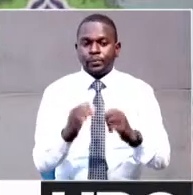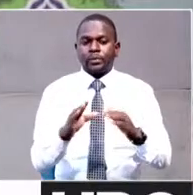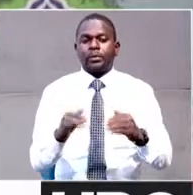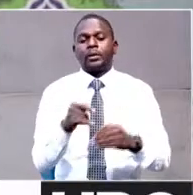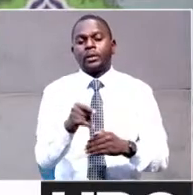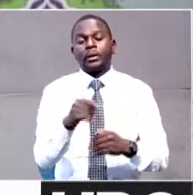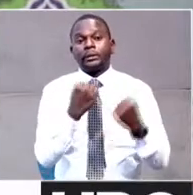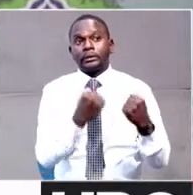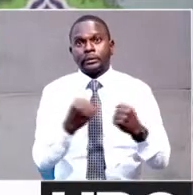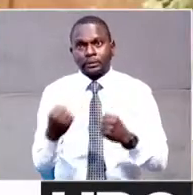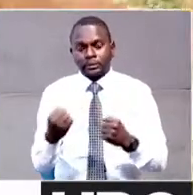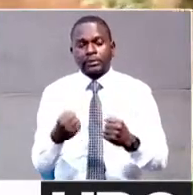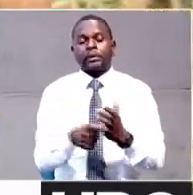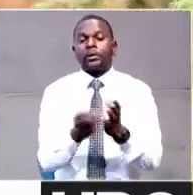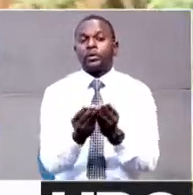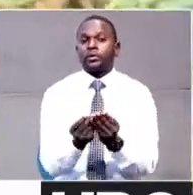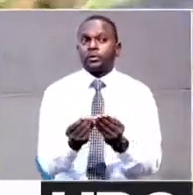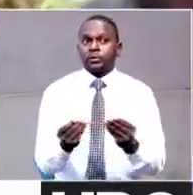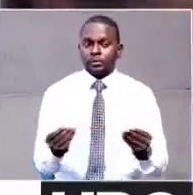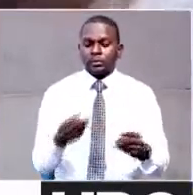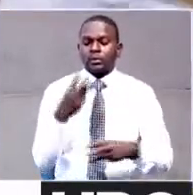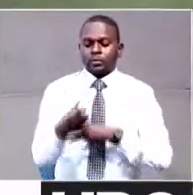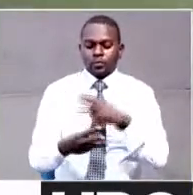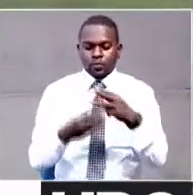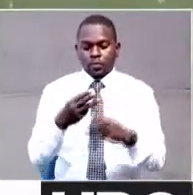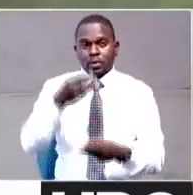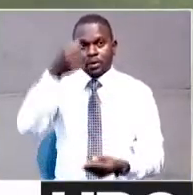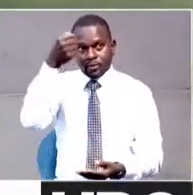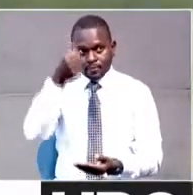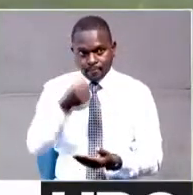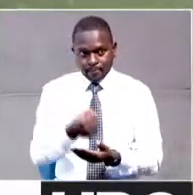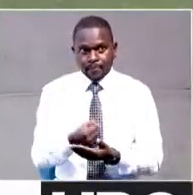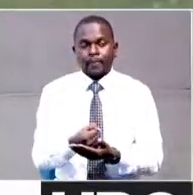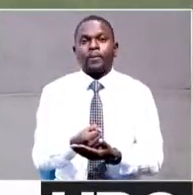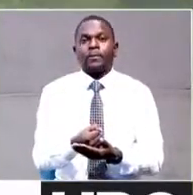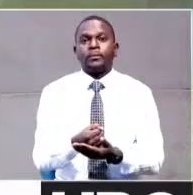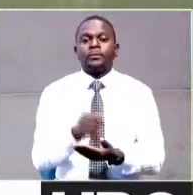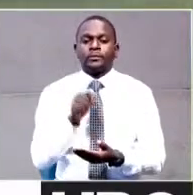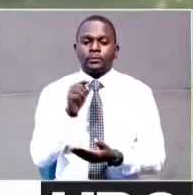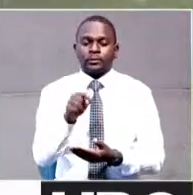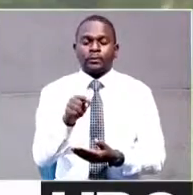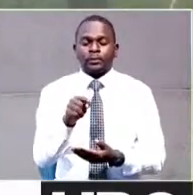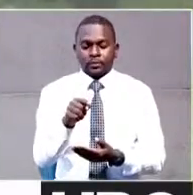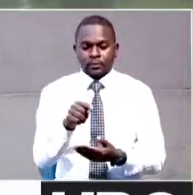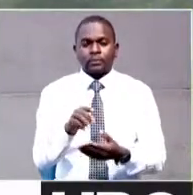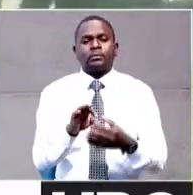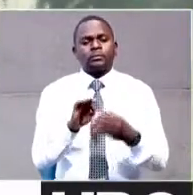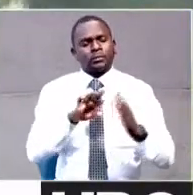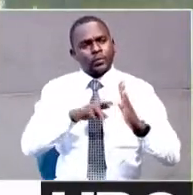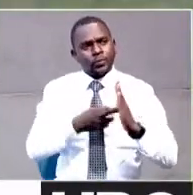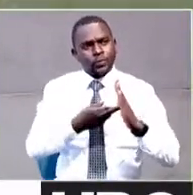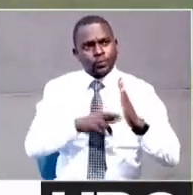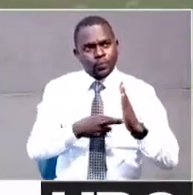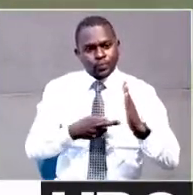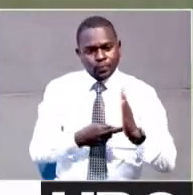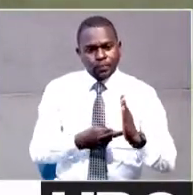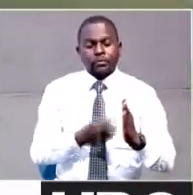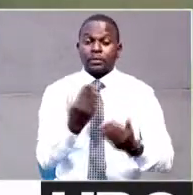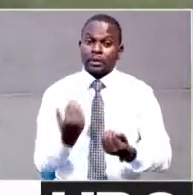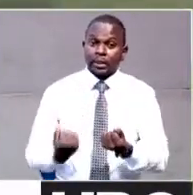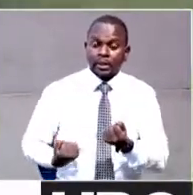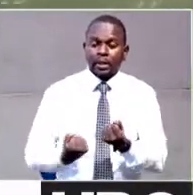are challenges, have they been sorted out? The World Bank has, since the Kamwenge Road incident, tightened the conditions of its